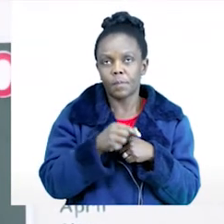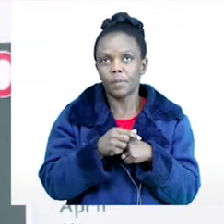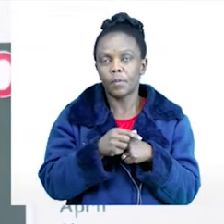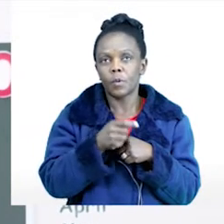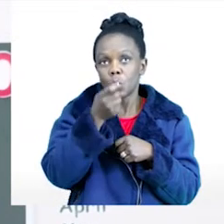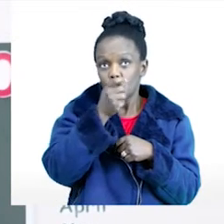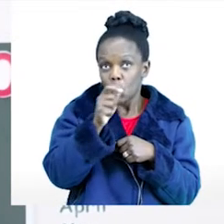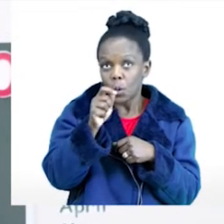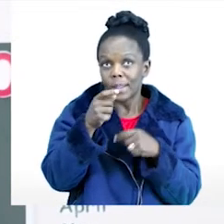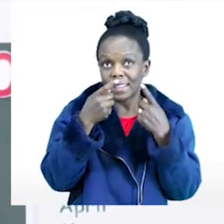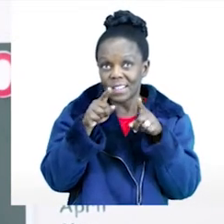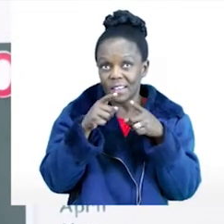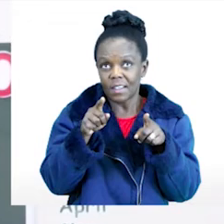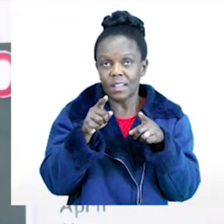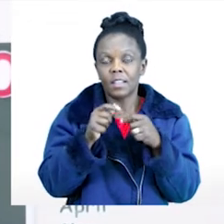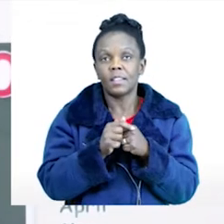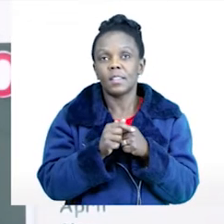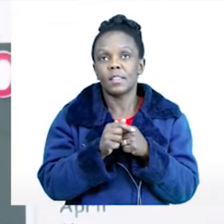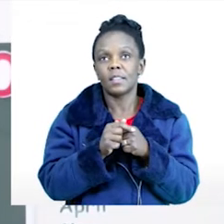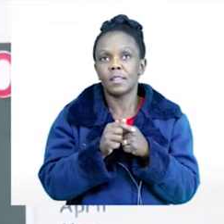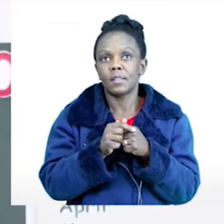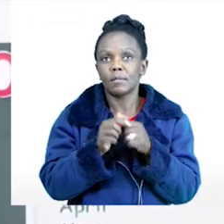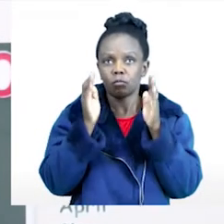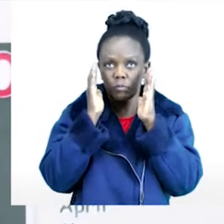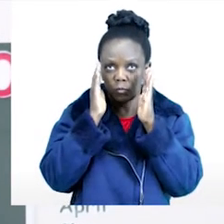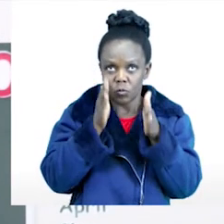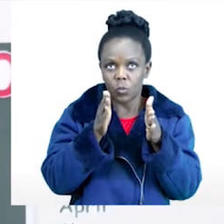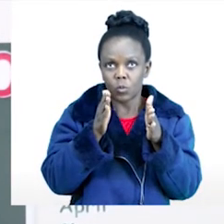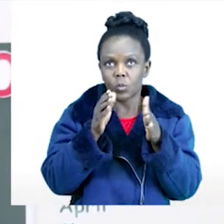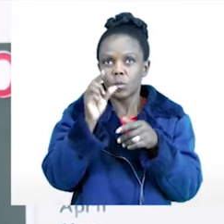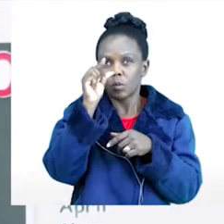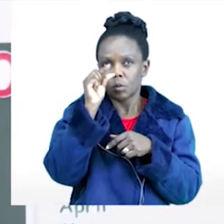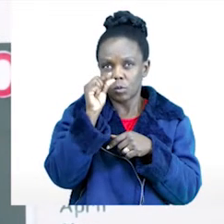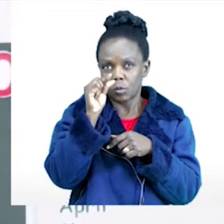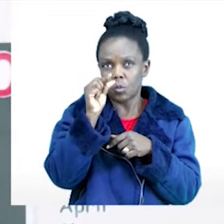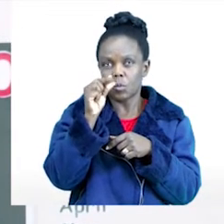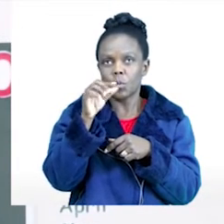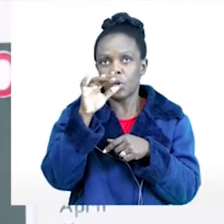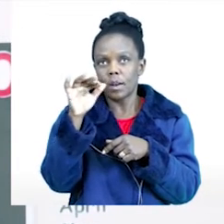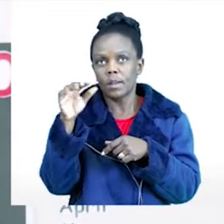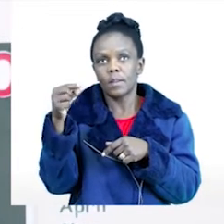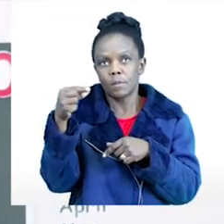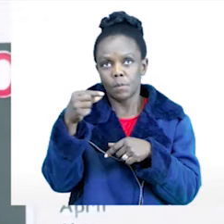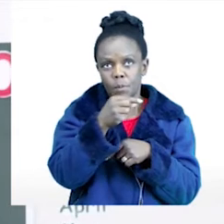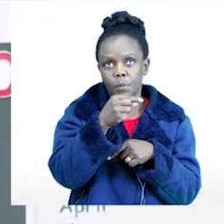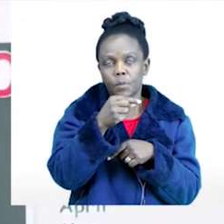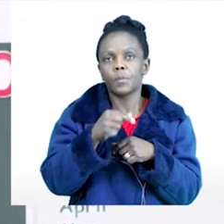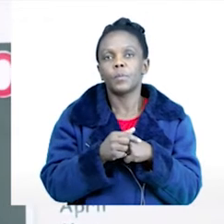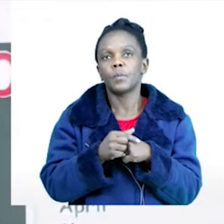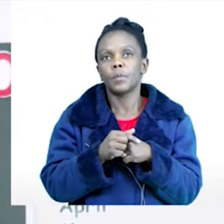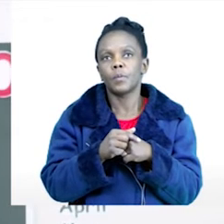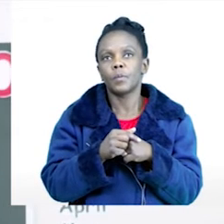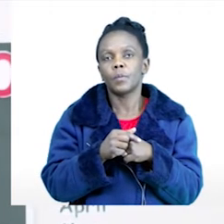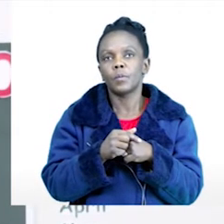but today we want to focus on the small letter G. This is the one that we are going to learn how to